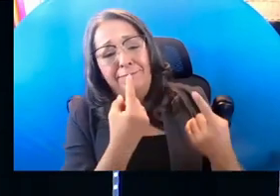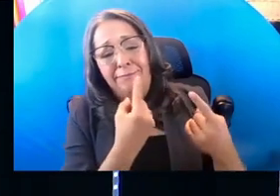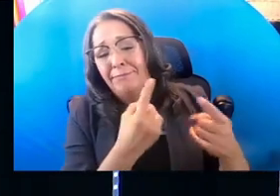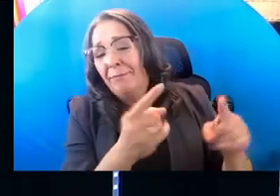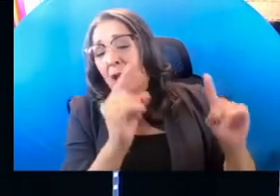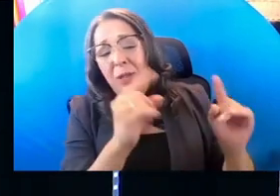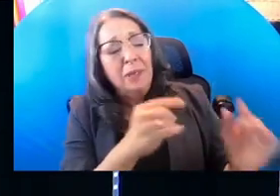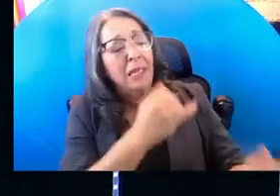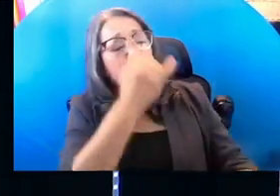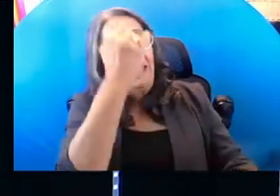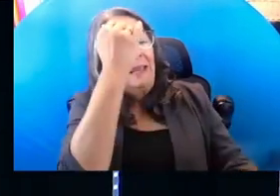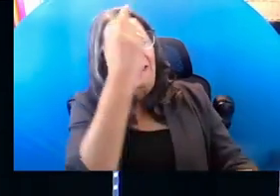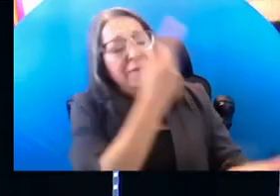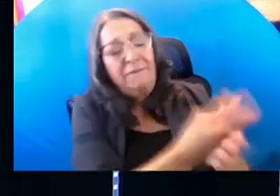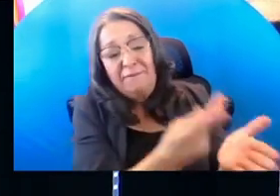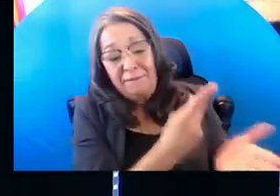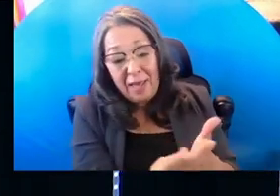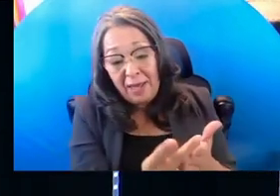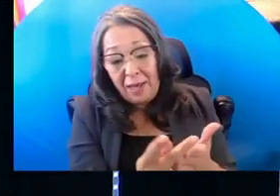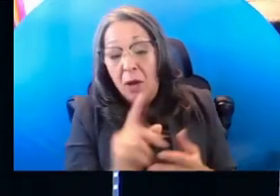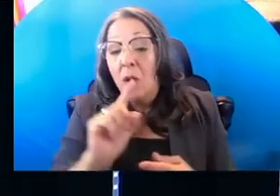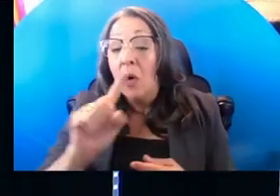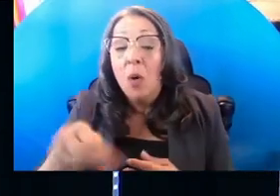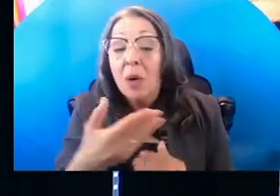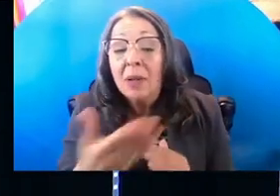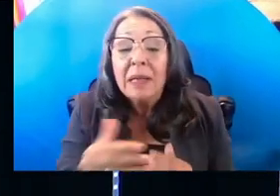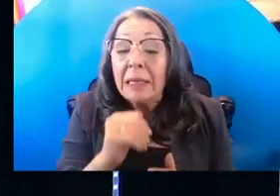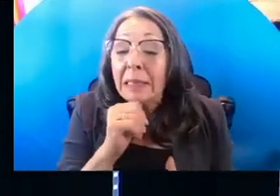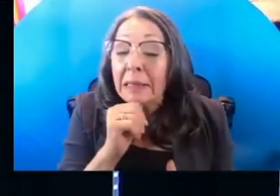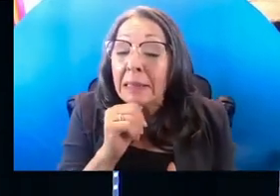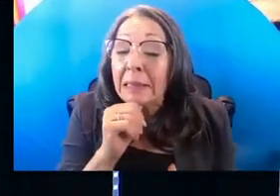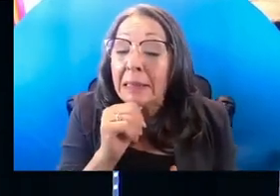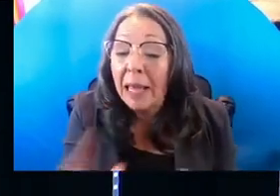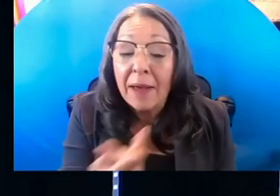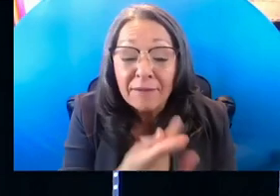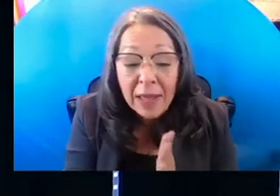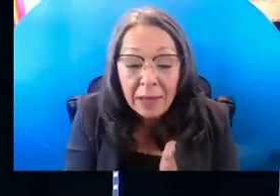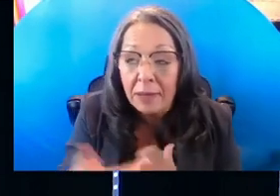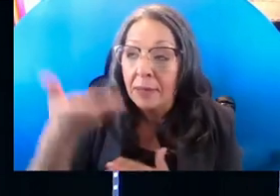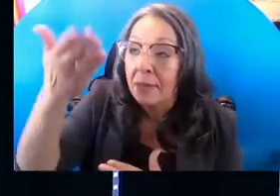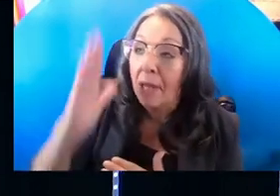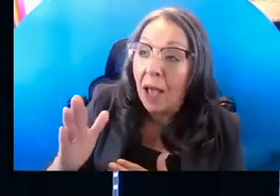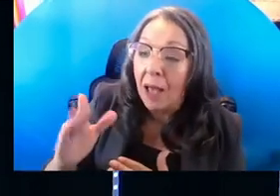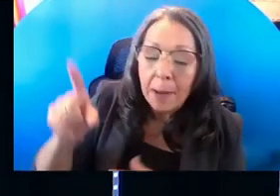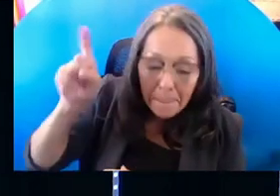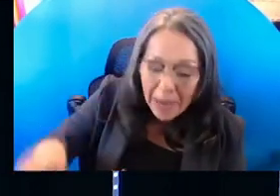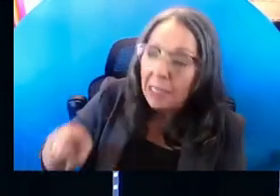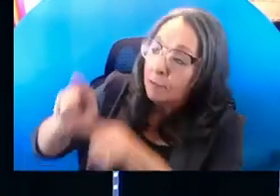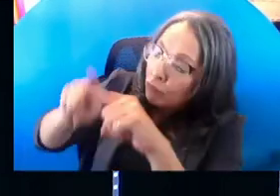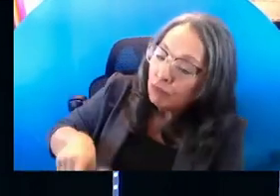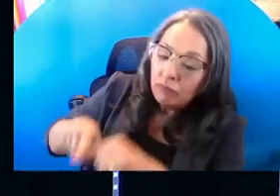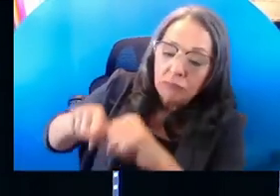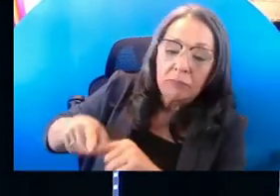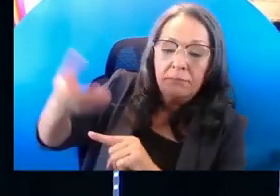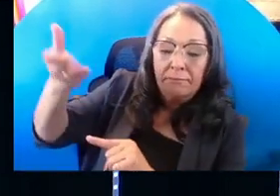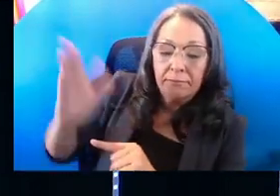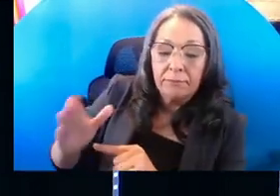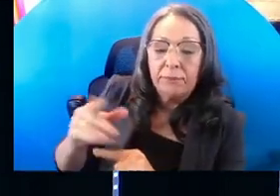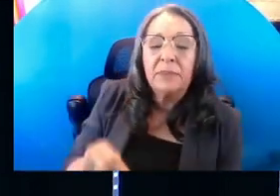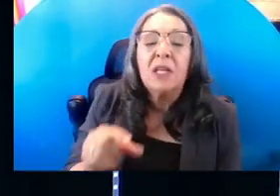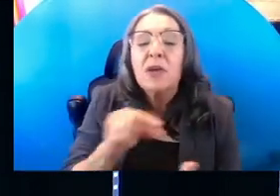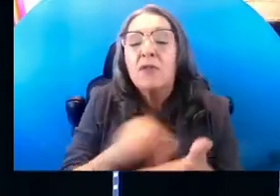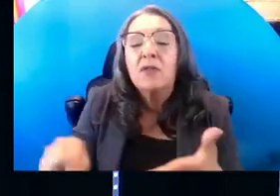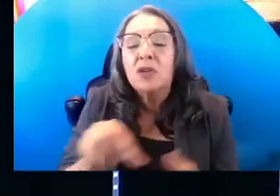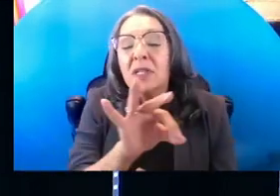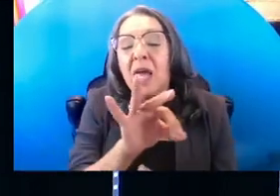God. We've got to rely on him. James goes on to explain it in verses 9 through 11. He